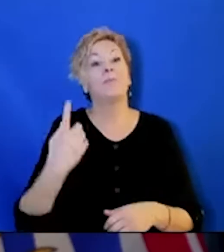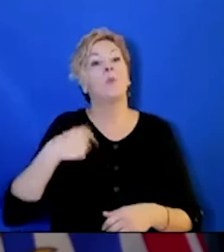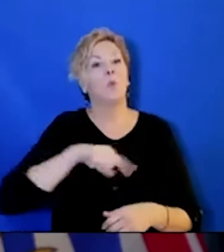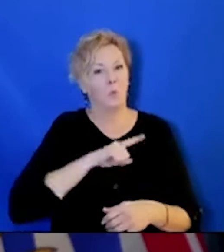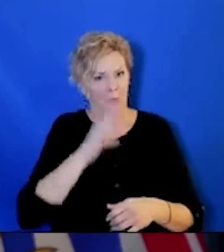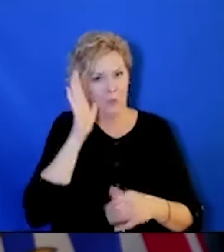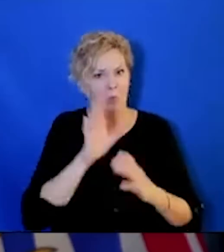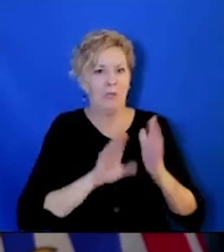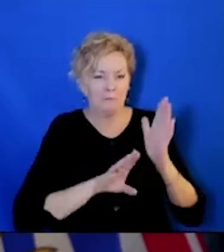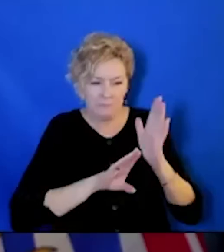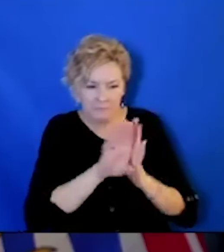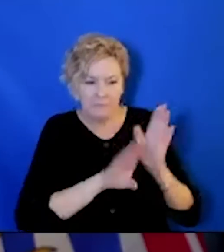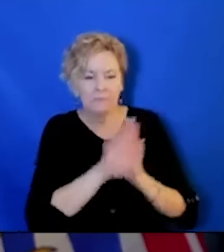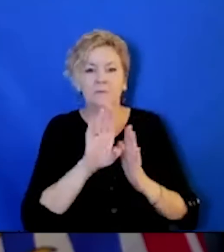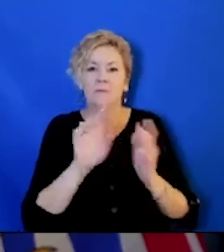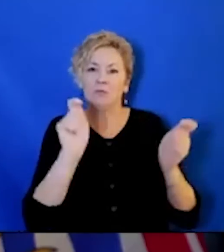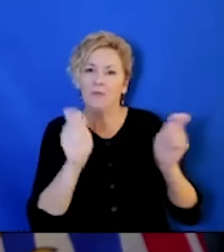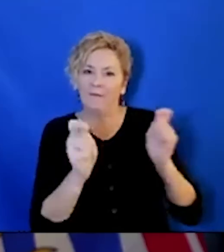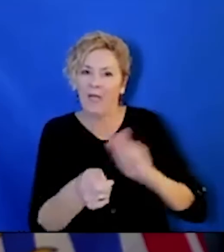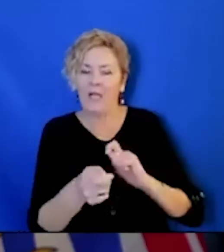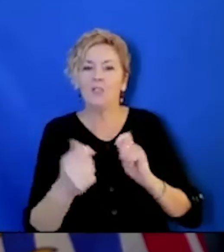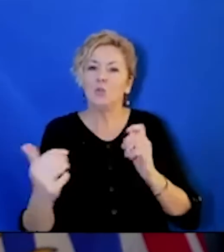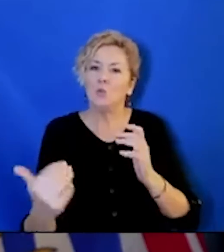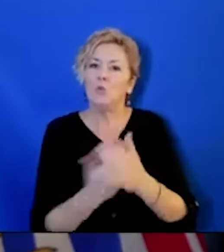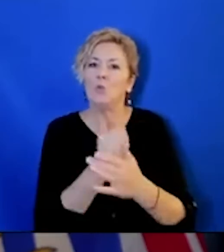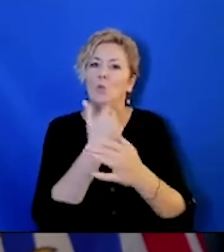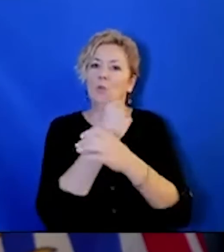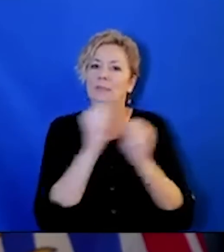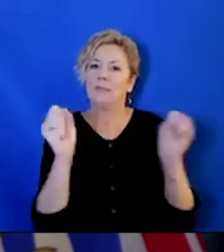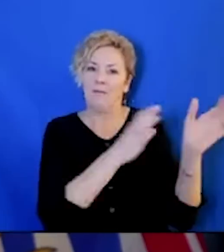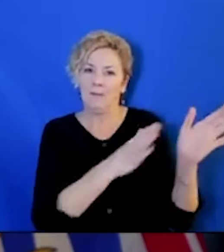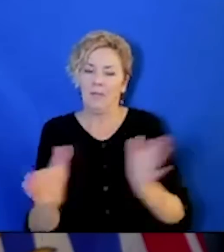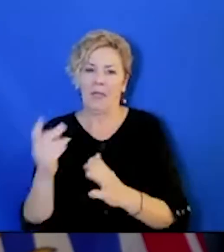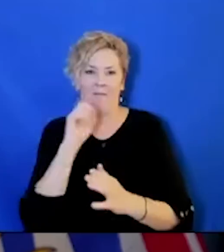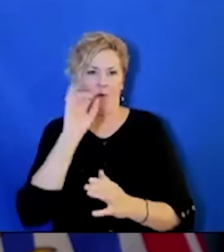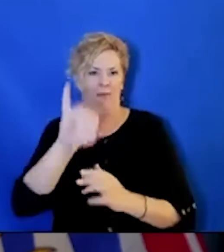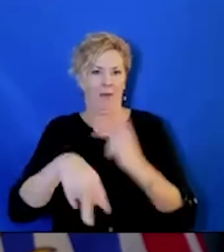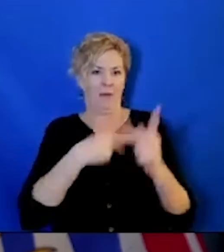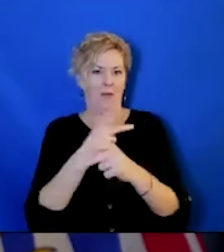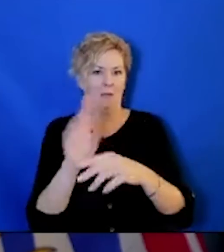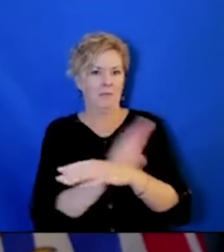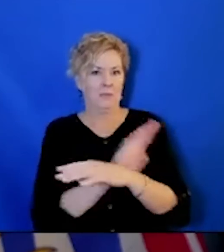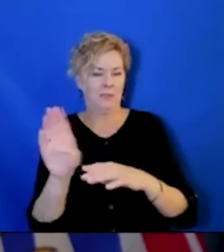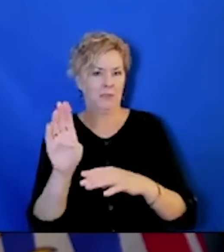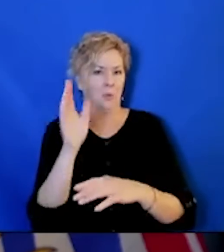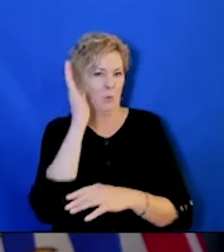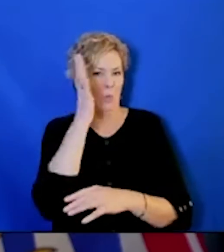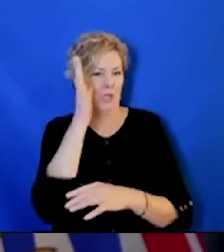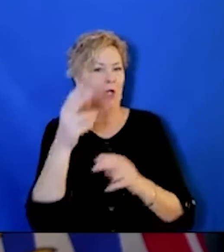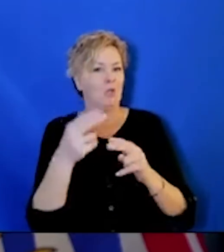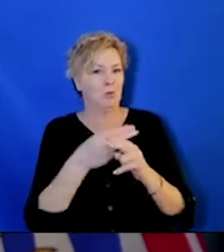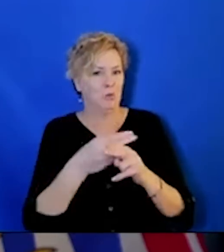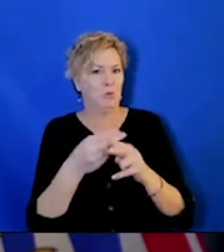process for having your new safety plans for those activities approved by medical health officers before you're able to